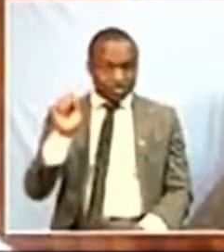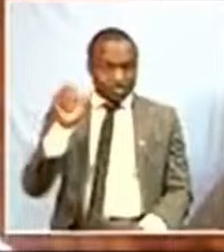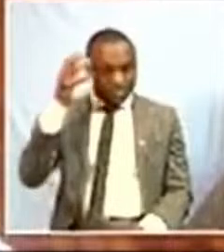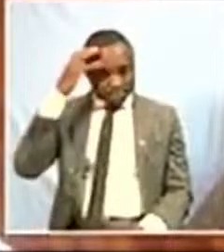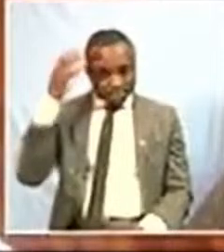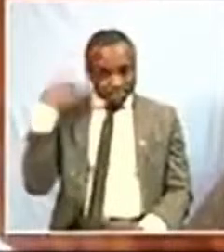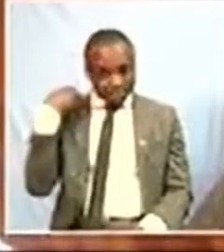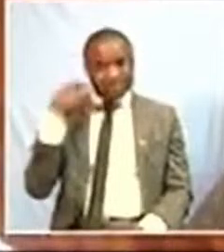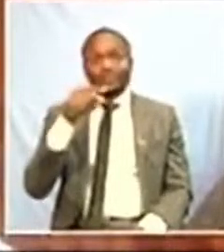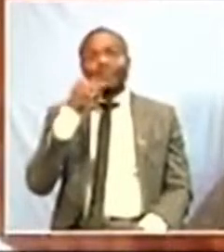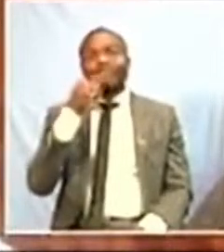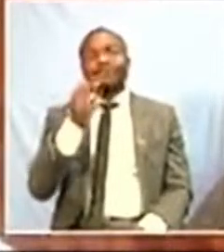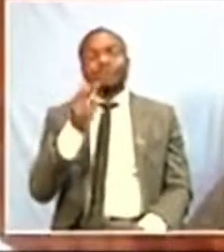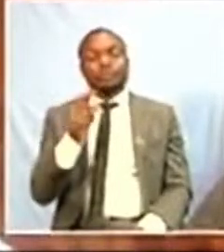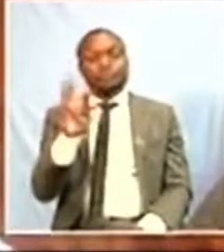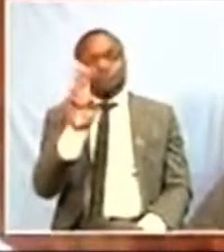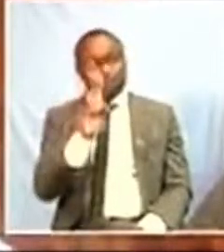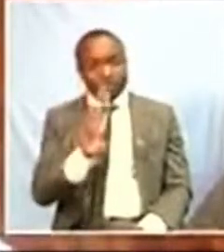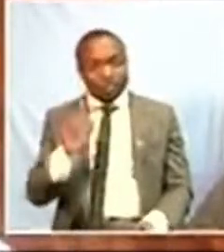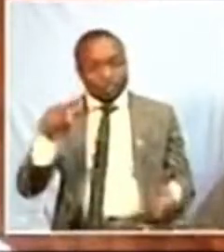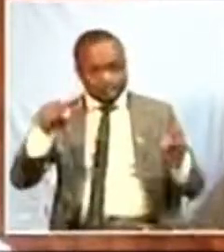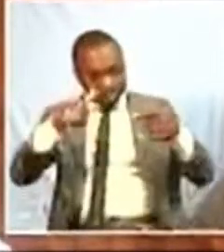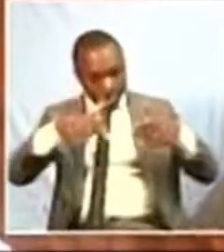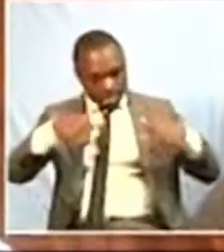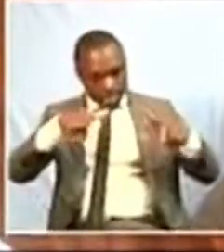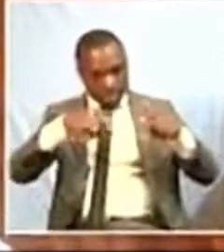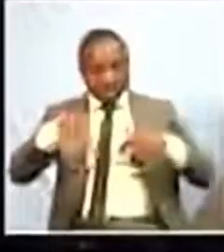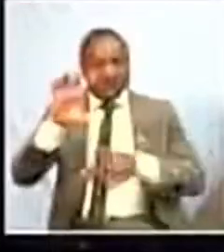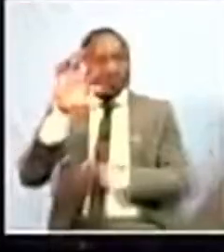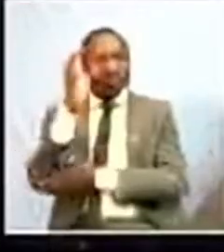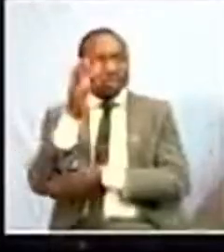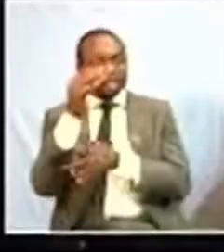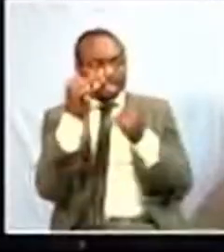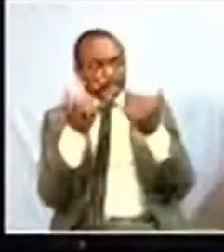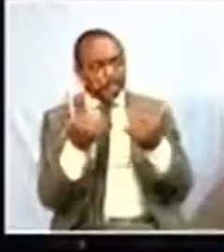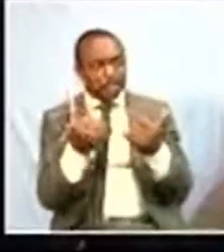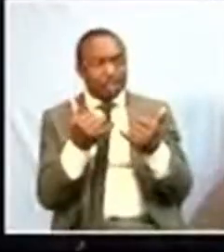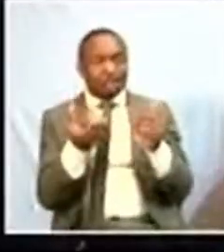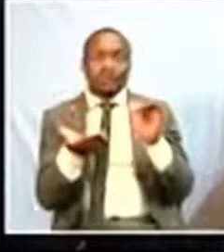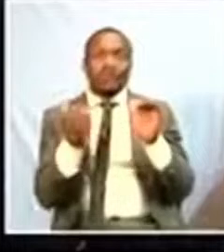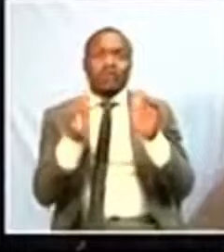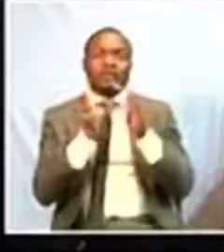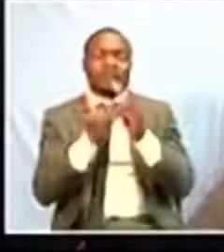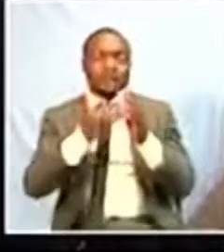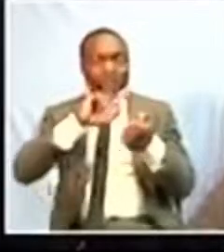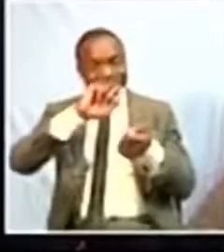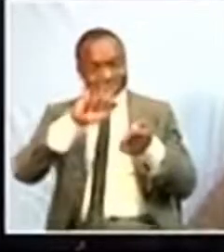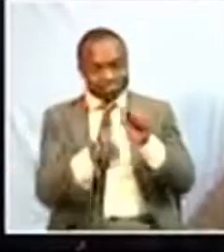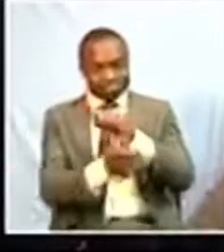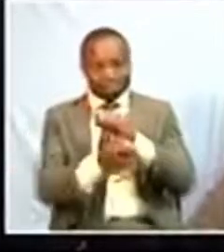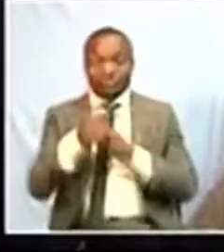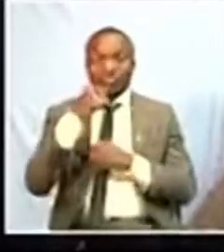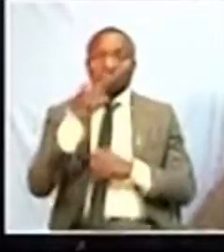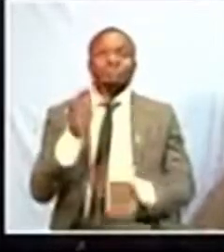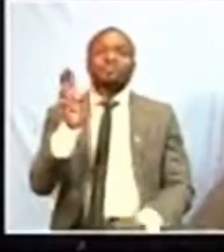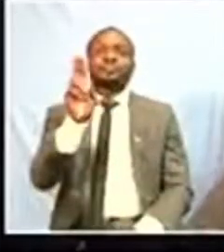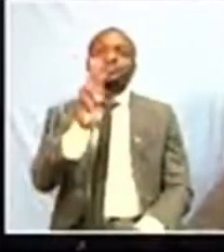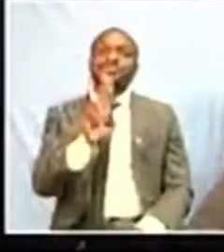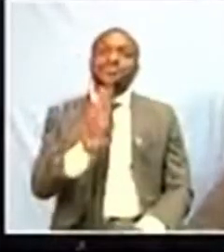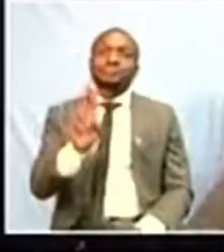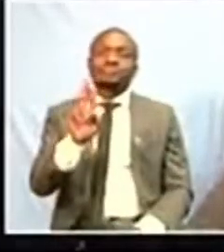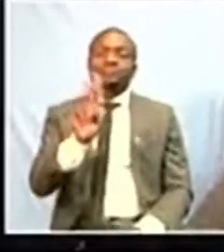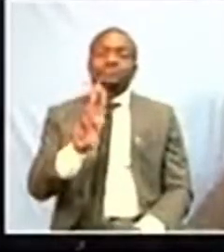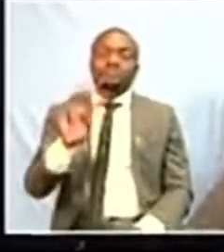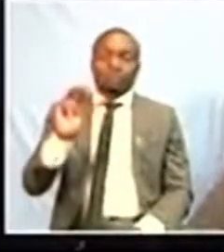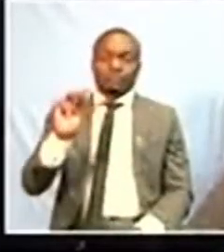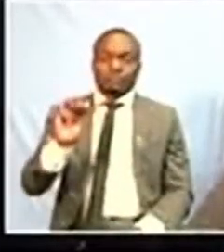recommended to say let's use our local wood, now they have again changed to say let's use